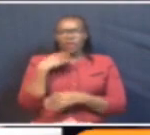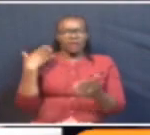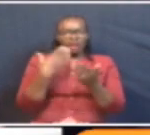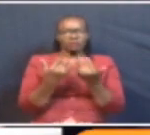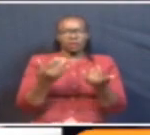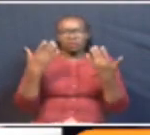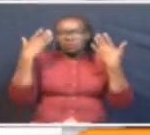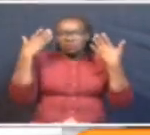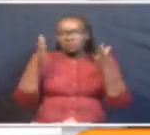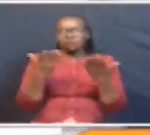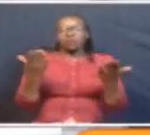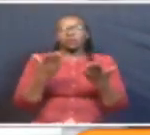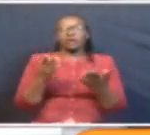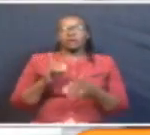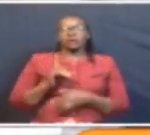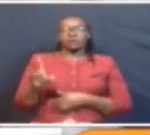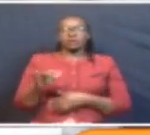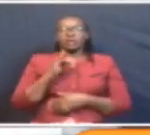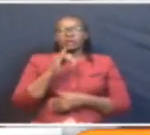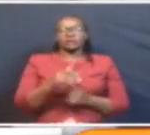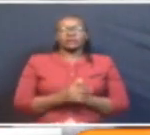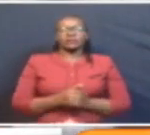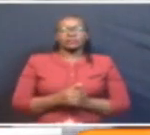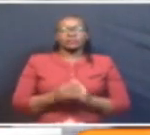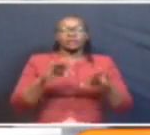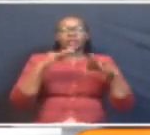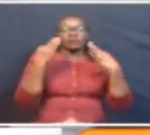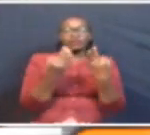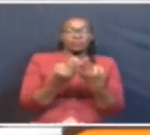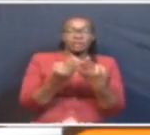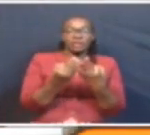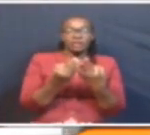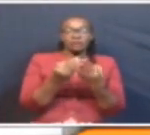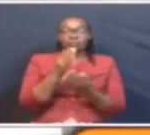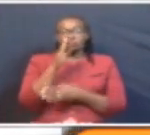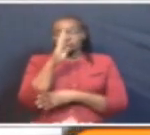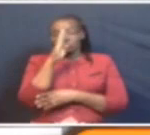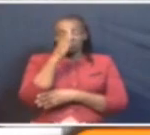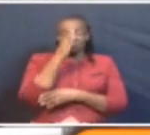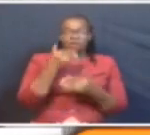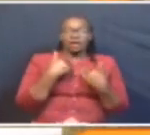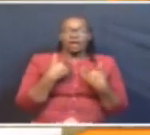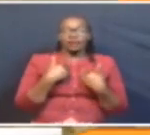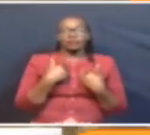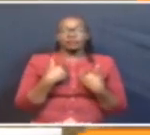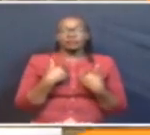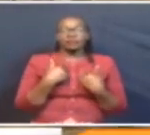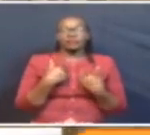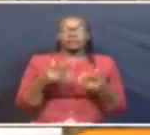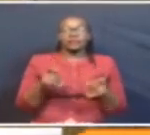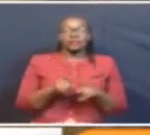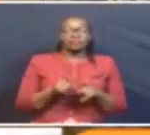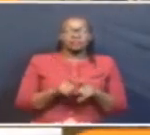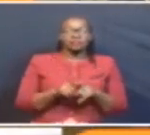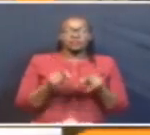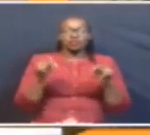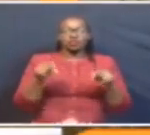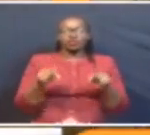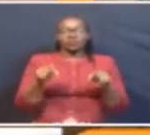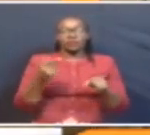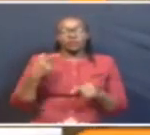miaka 16. The family is living in limbo and distraught with worry, and today it's not